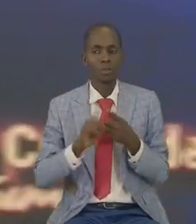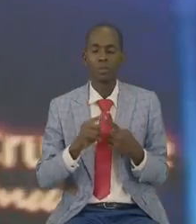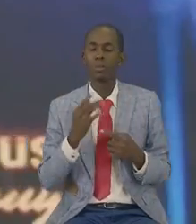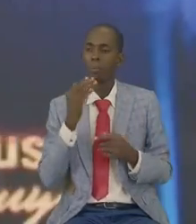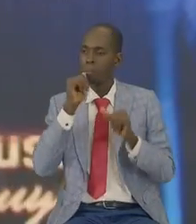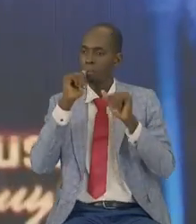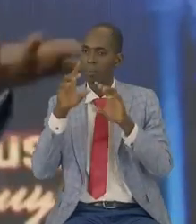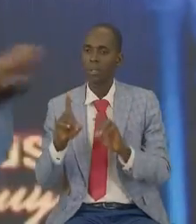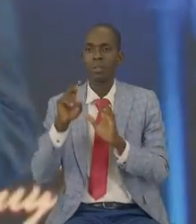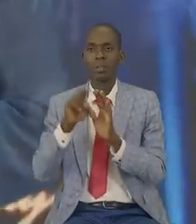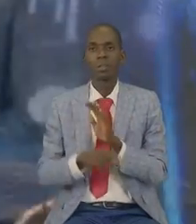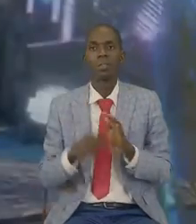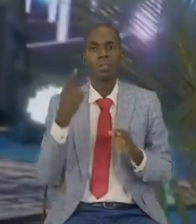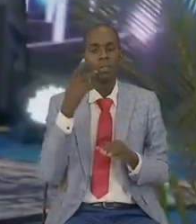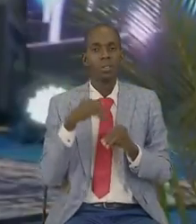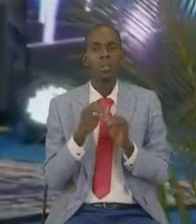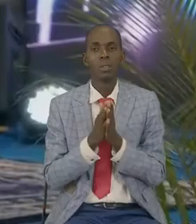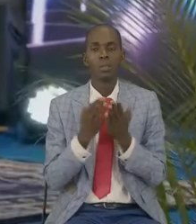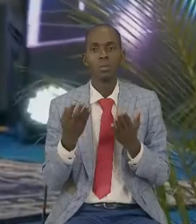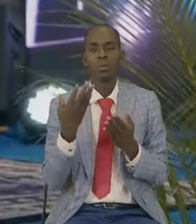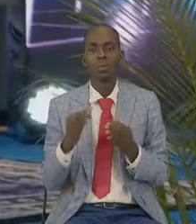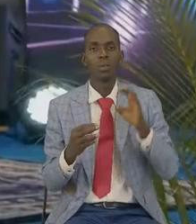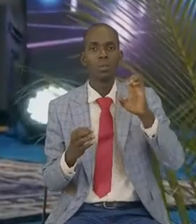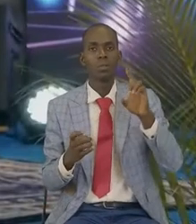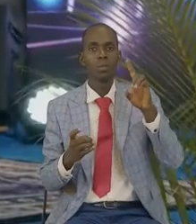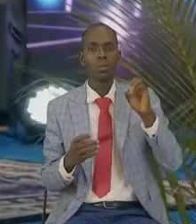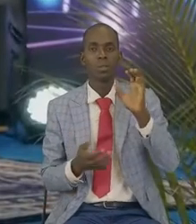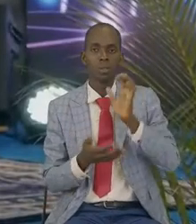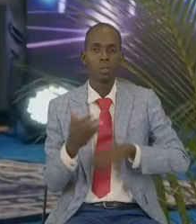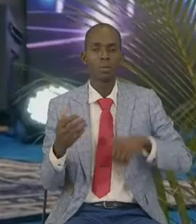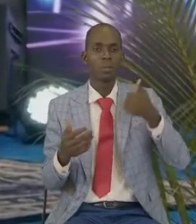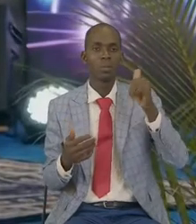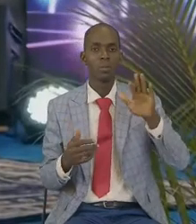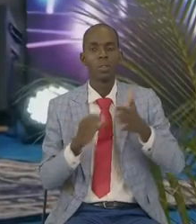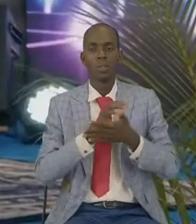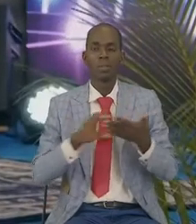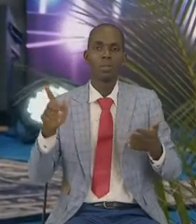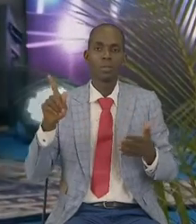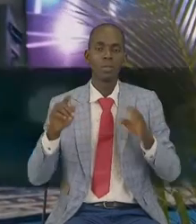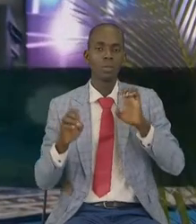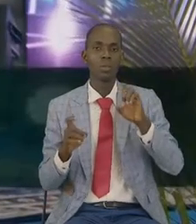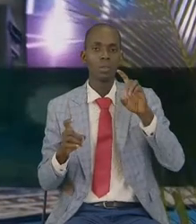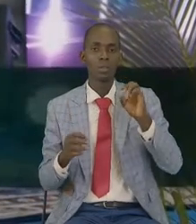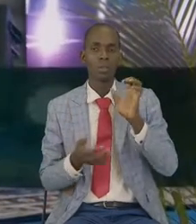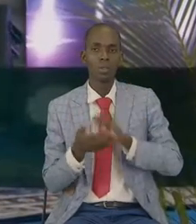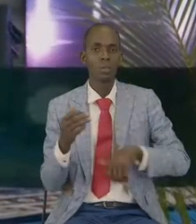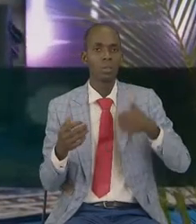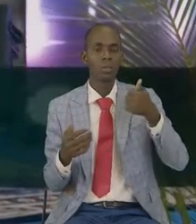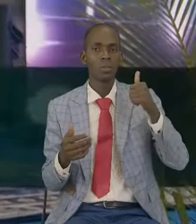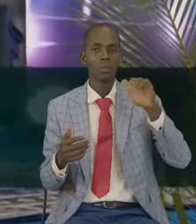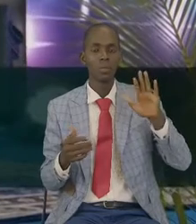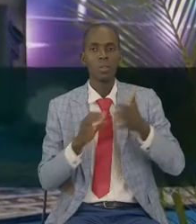at Exodus, Exodus chapter 15, and I'm reading from verse 21. Exodus 15, reading from